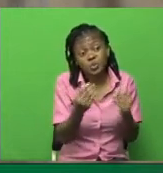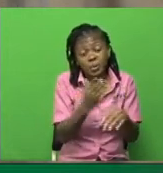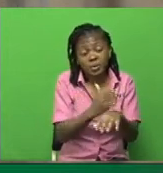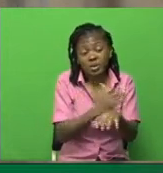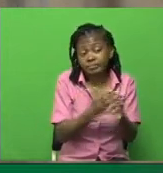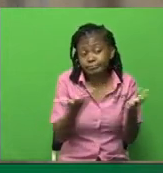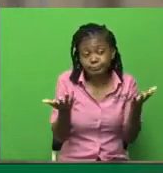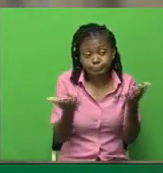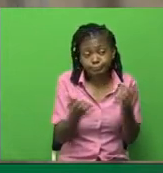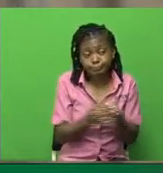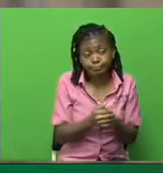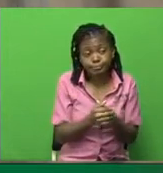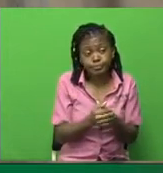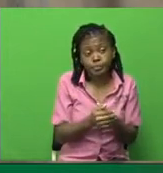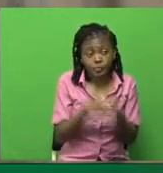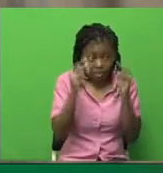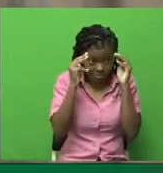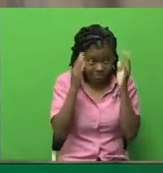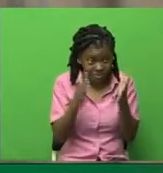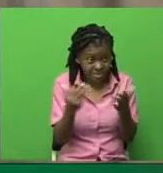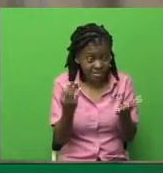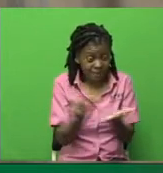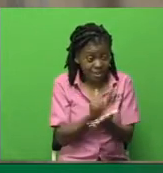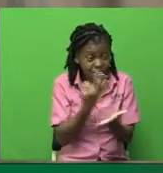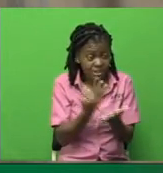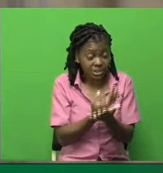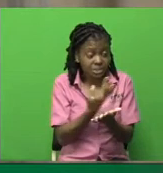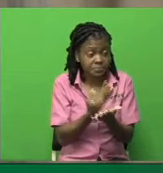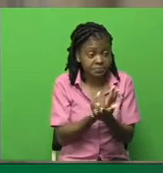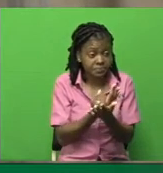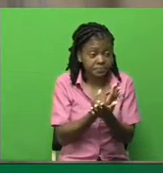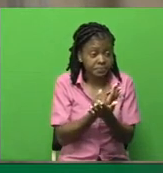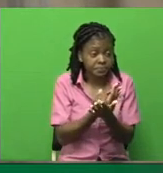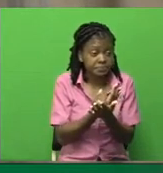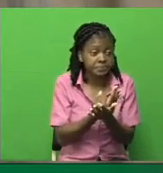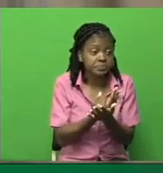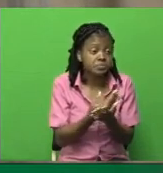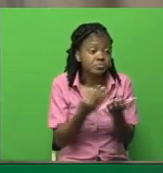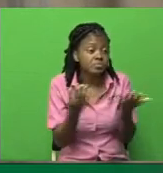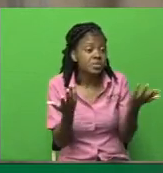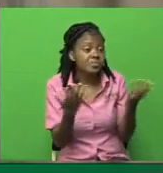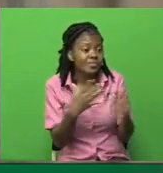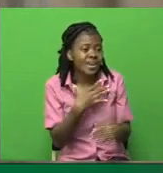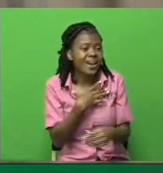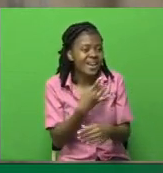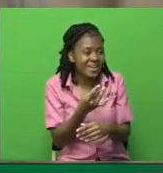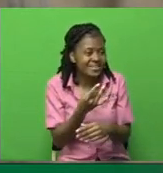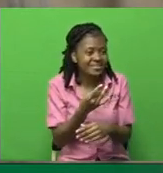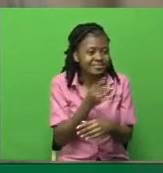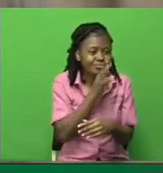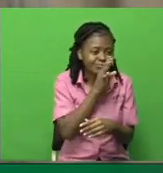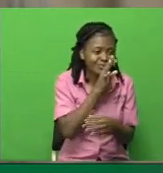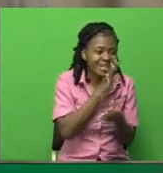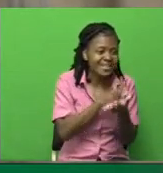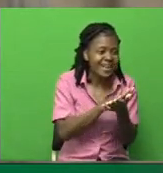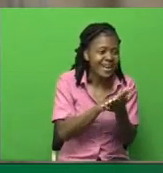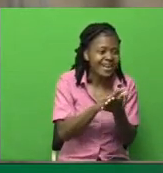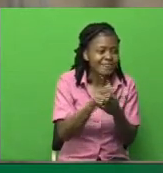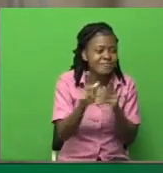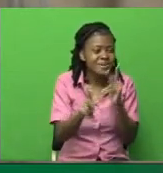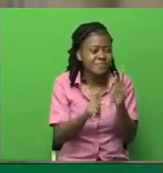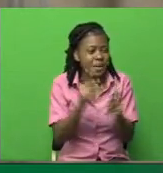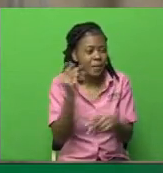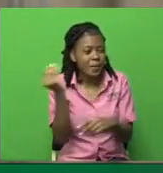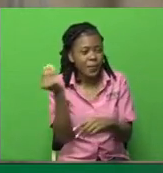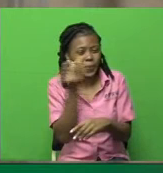Finance has mastered the art of what is referred to as click beat Madam speaker click BHS content